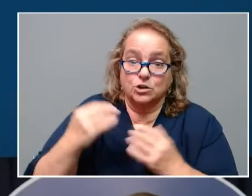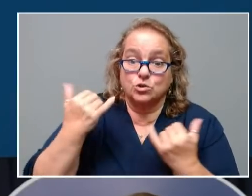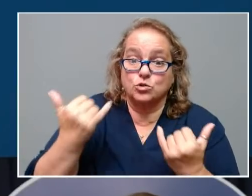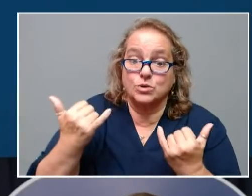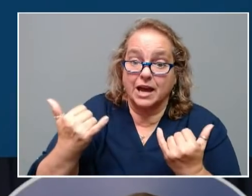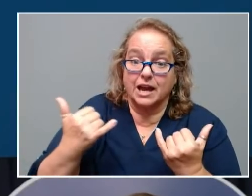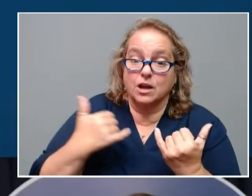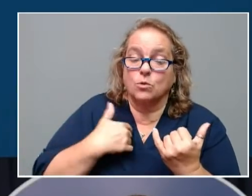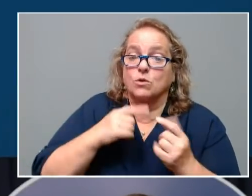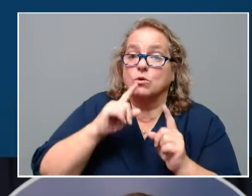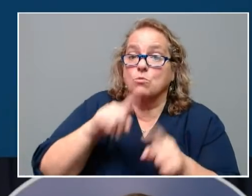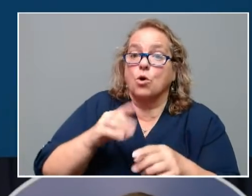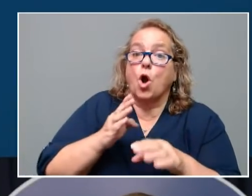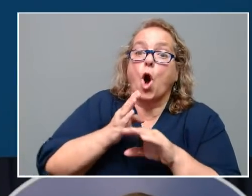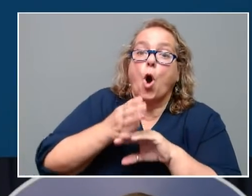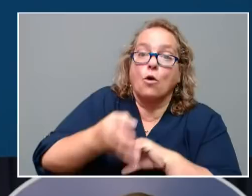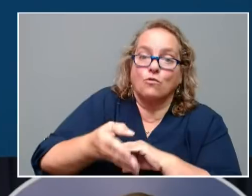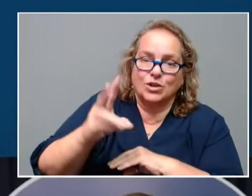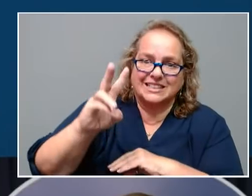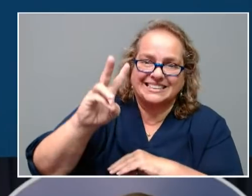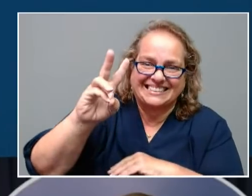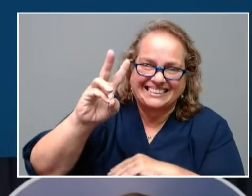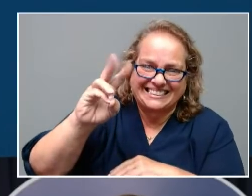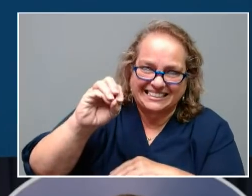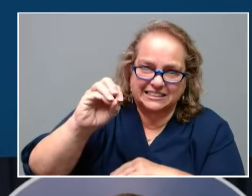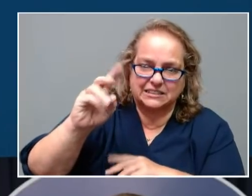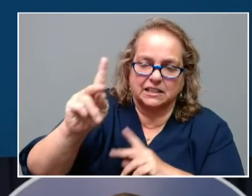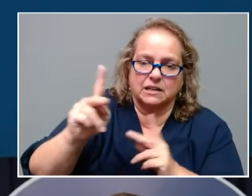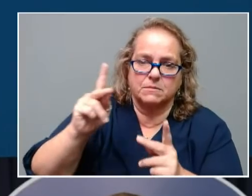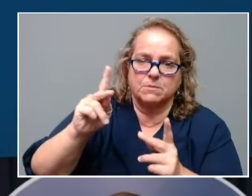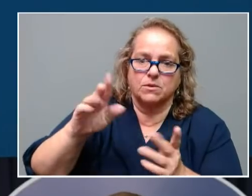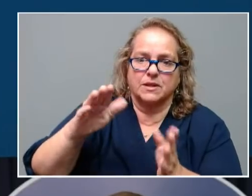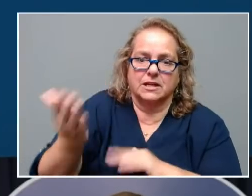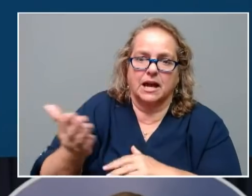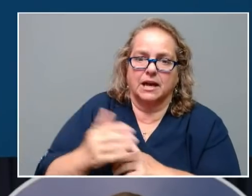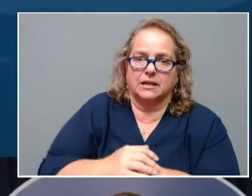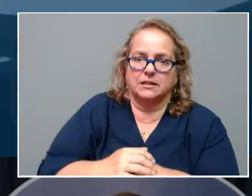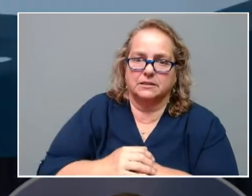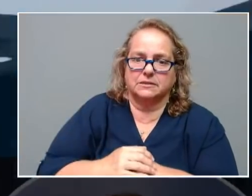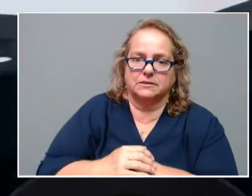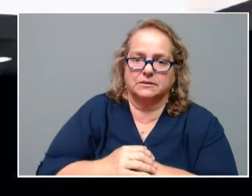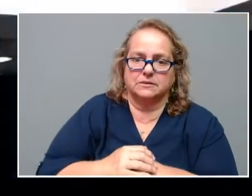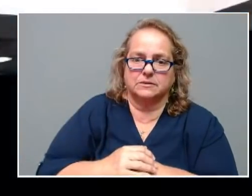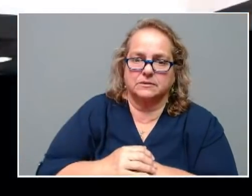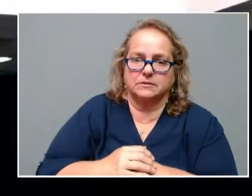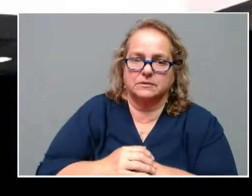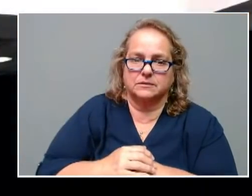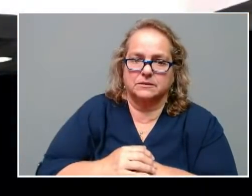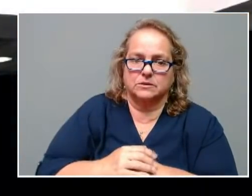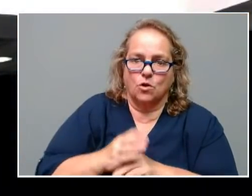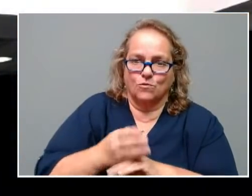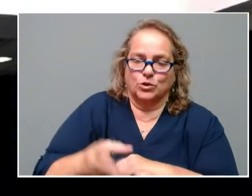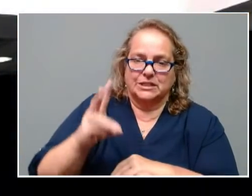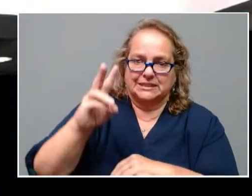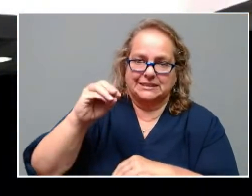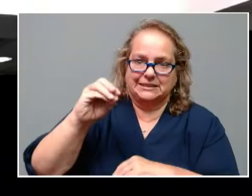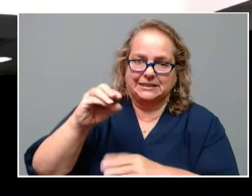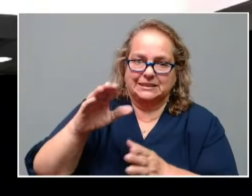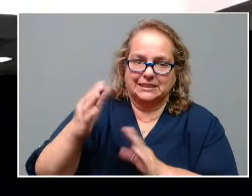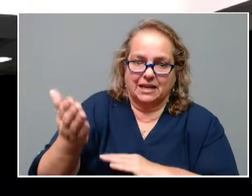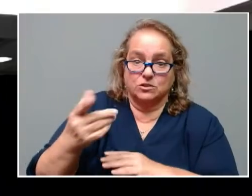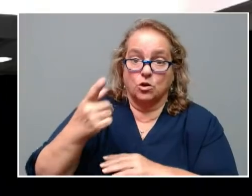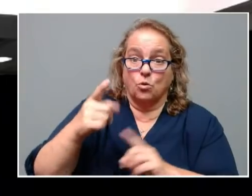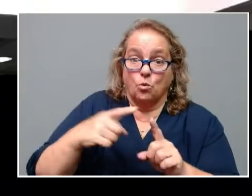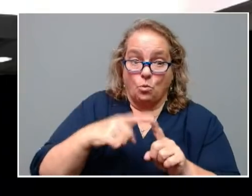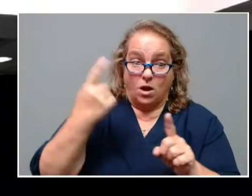folks. Over 60 deaths. Once we have all those big cases, the death follows. It's going to be a